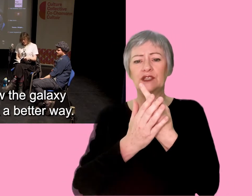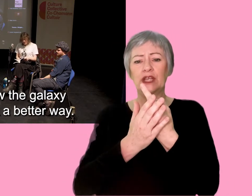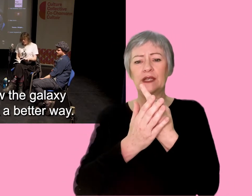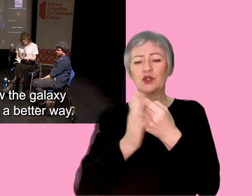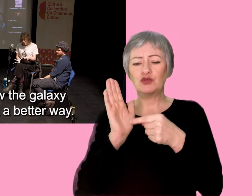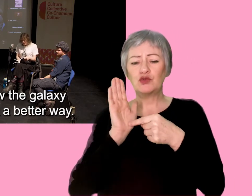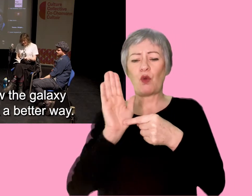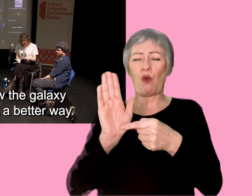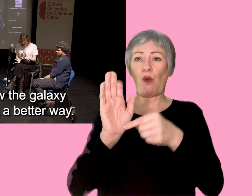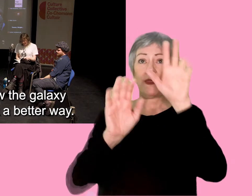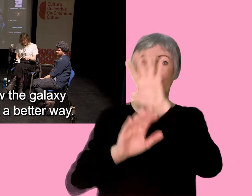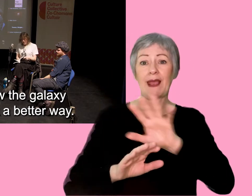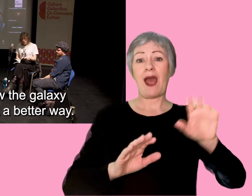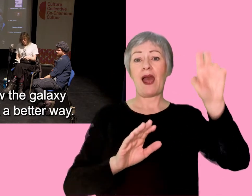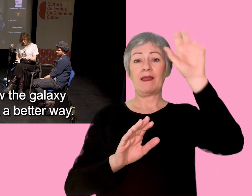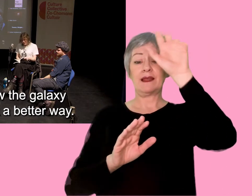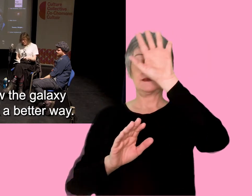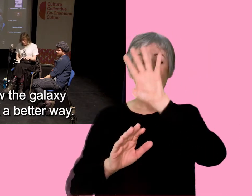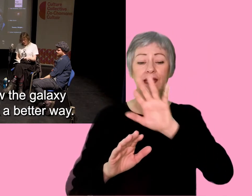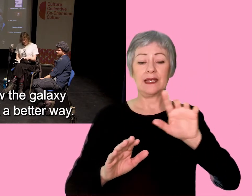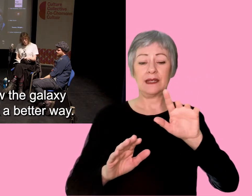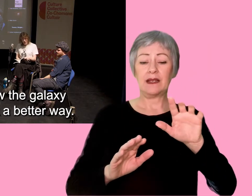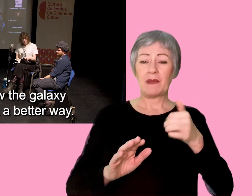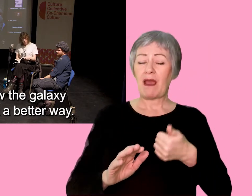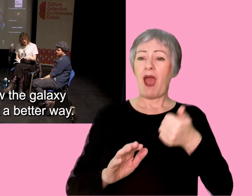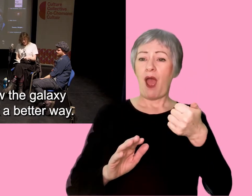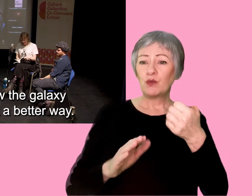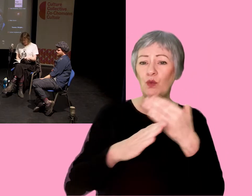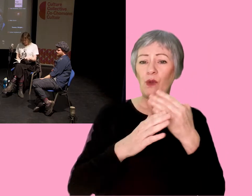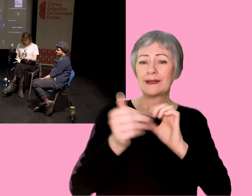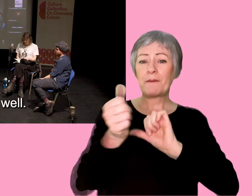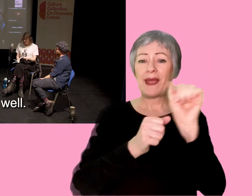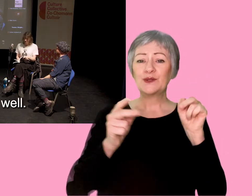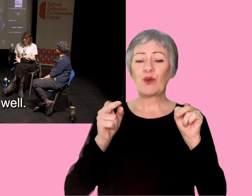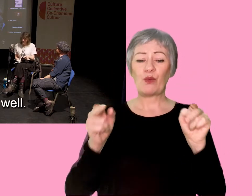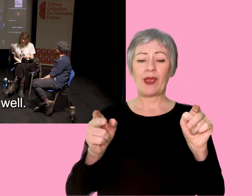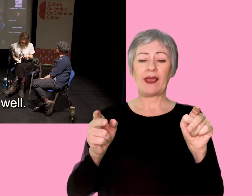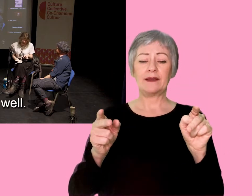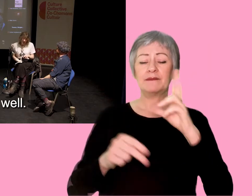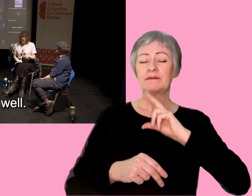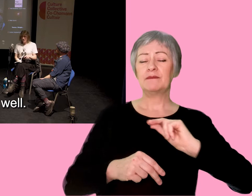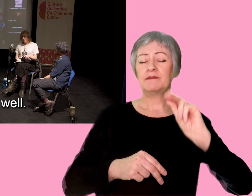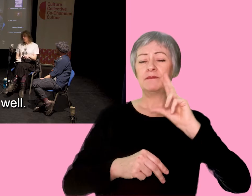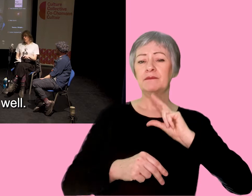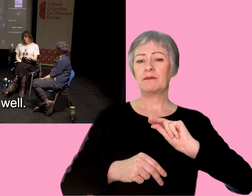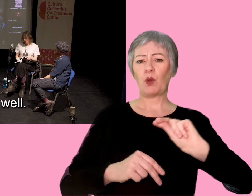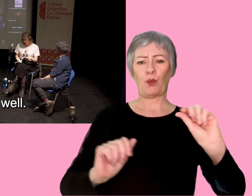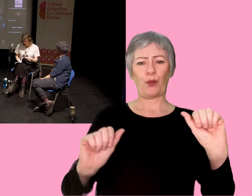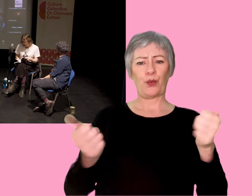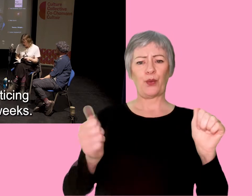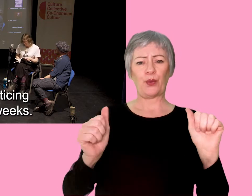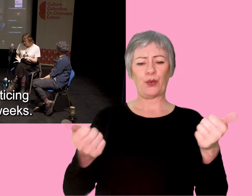opportunity to show the galaxy what way they work a better way. She speaks Guy